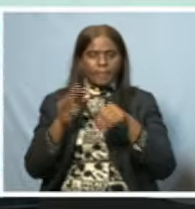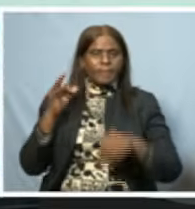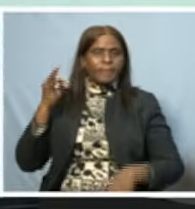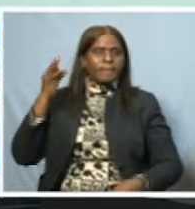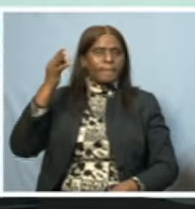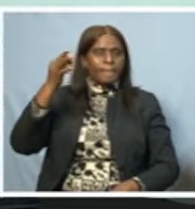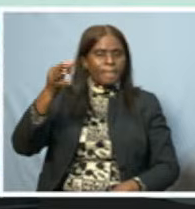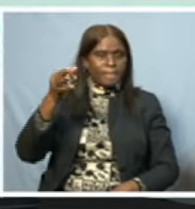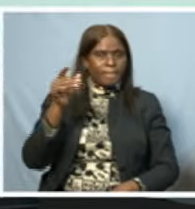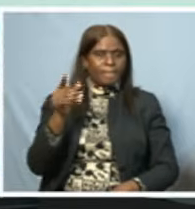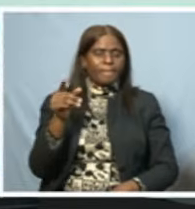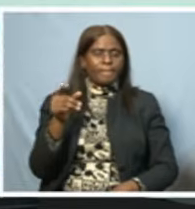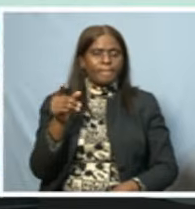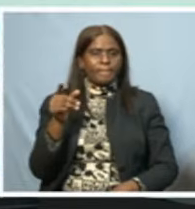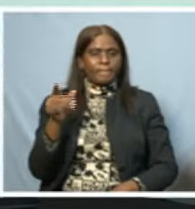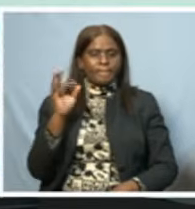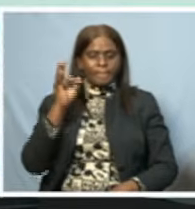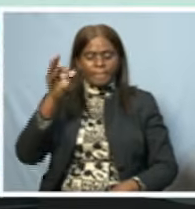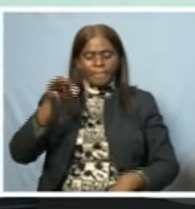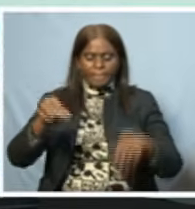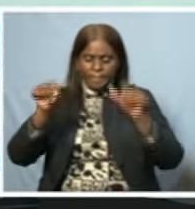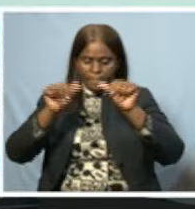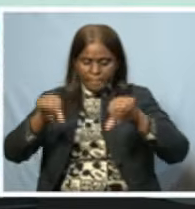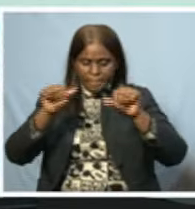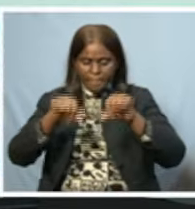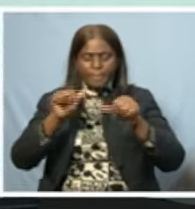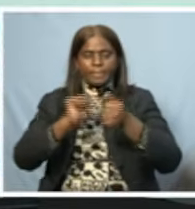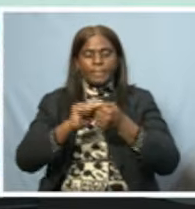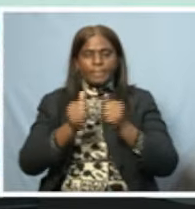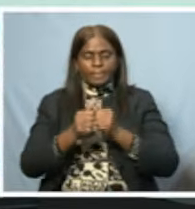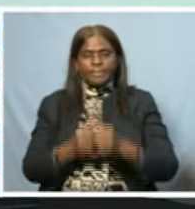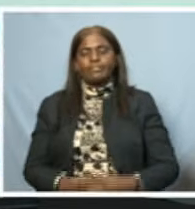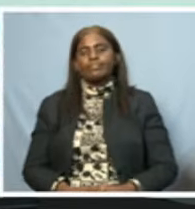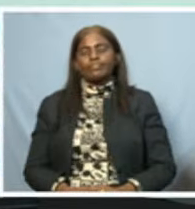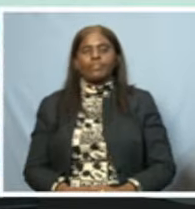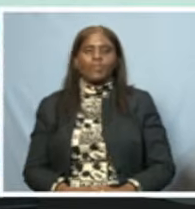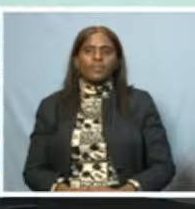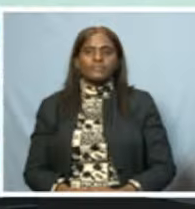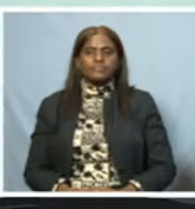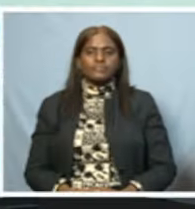future audit issues.